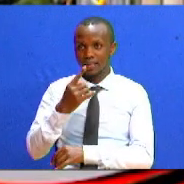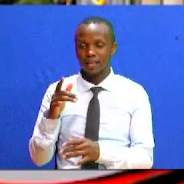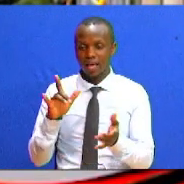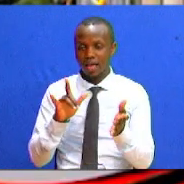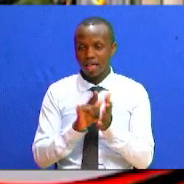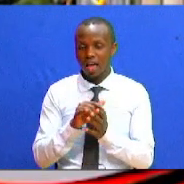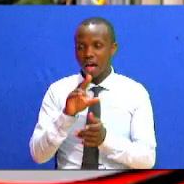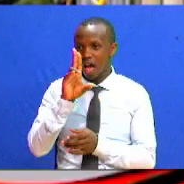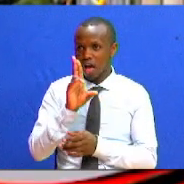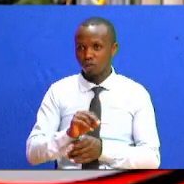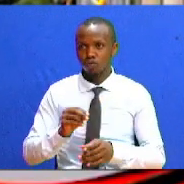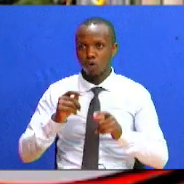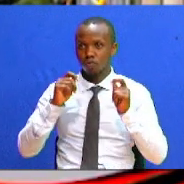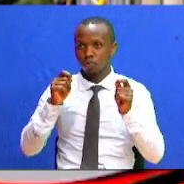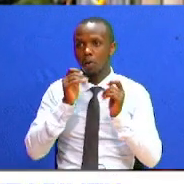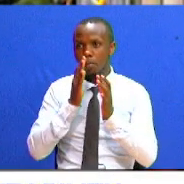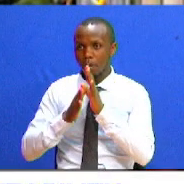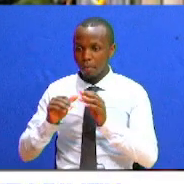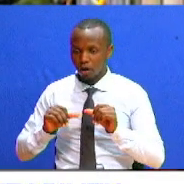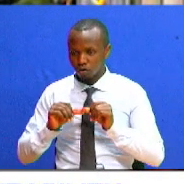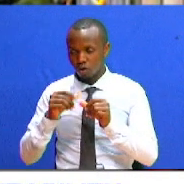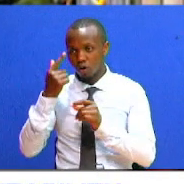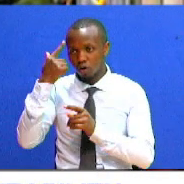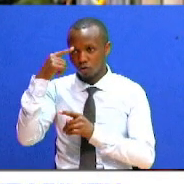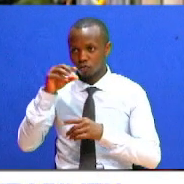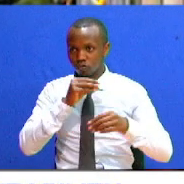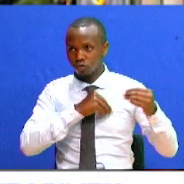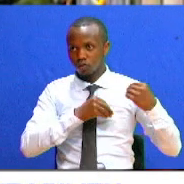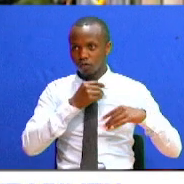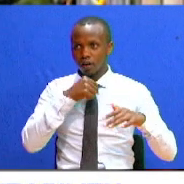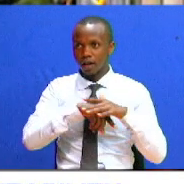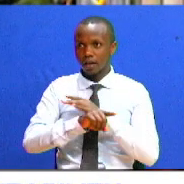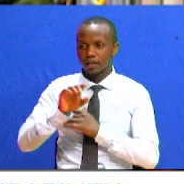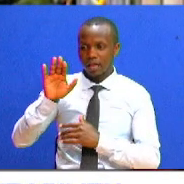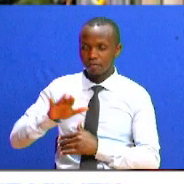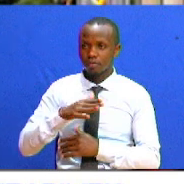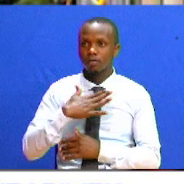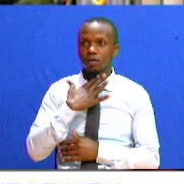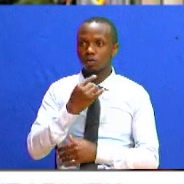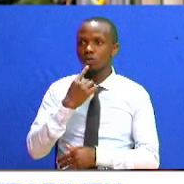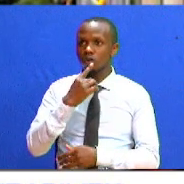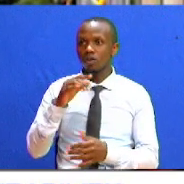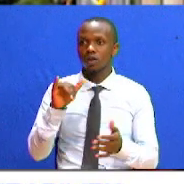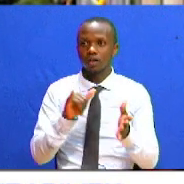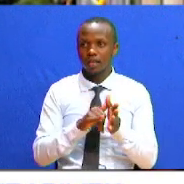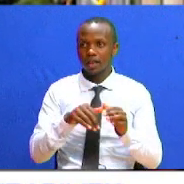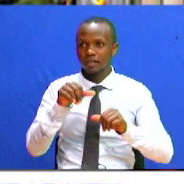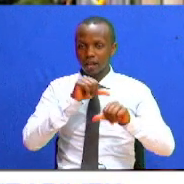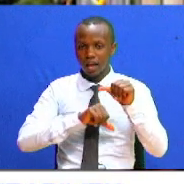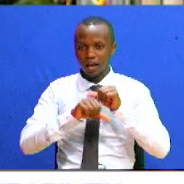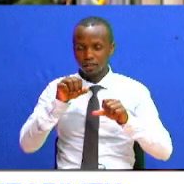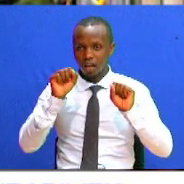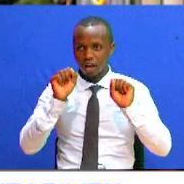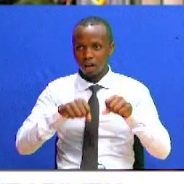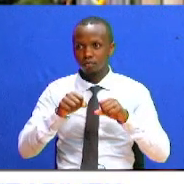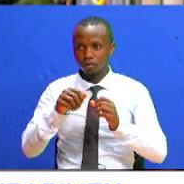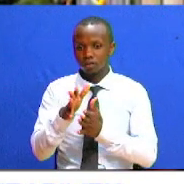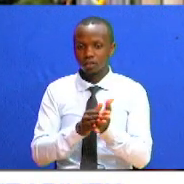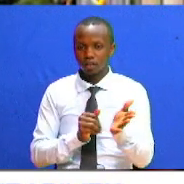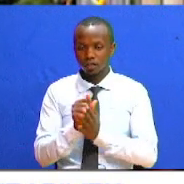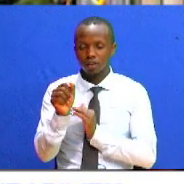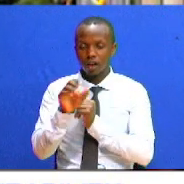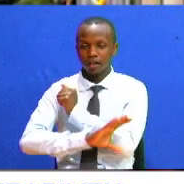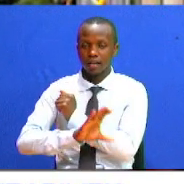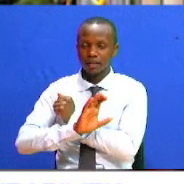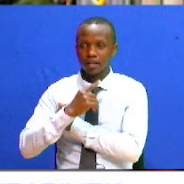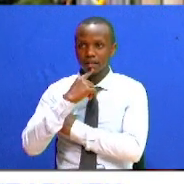against proceeding with their planned anti-corruption march to parliament. He warned that such actions could destabilize the country,